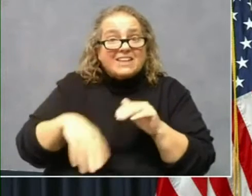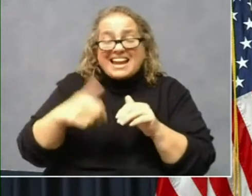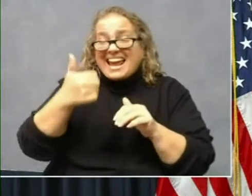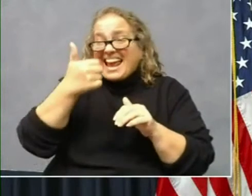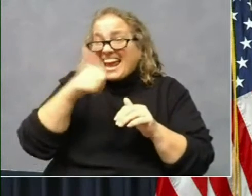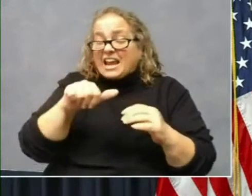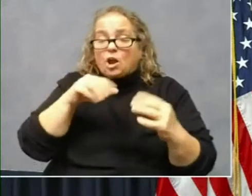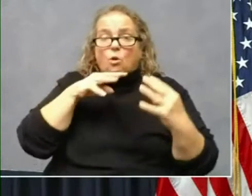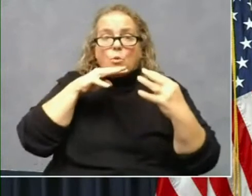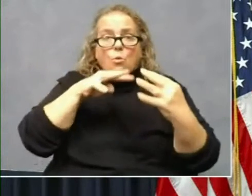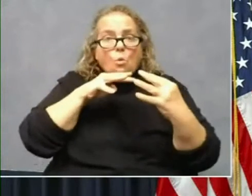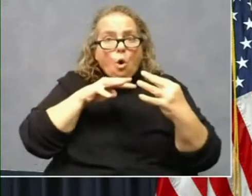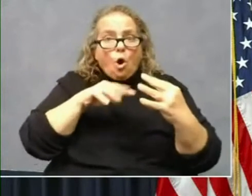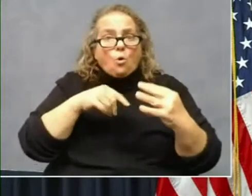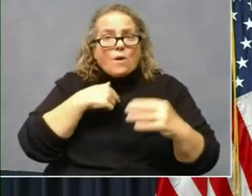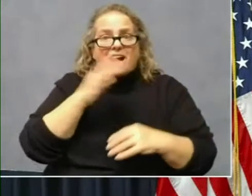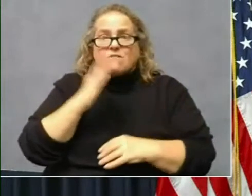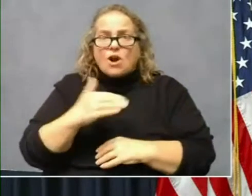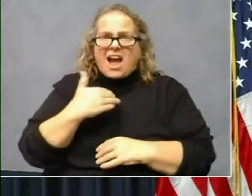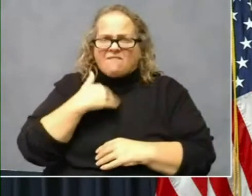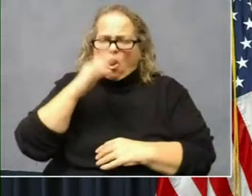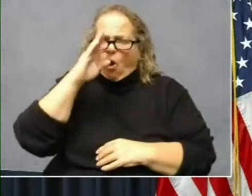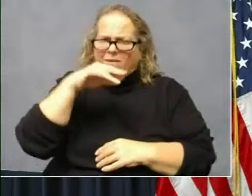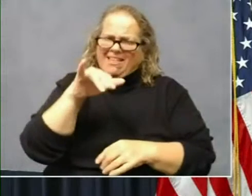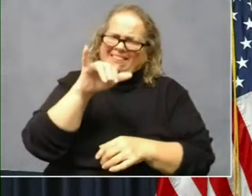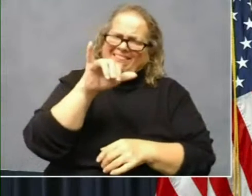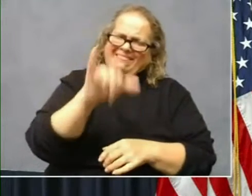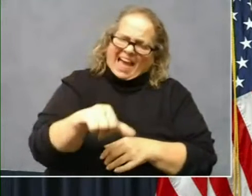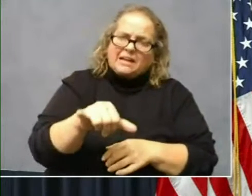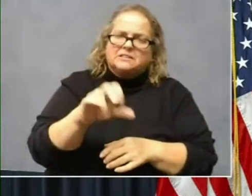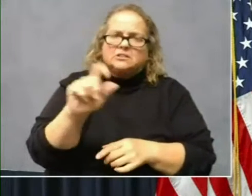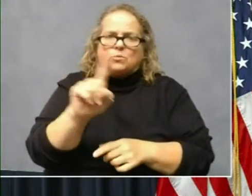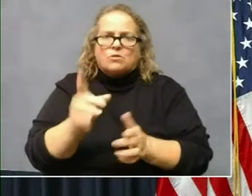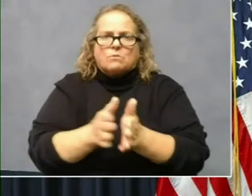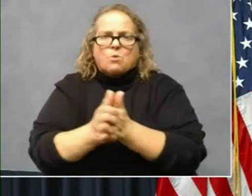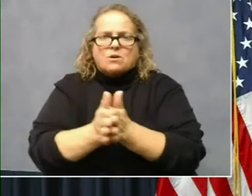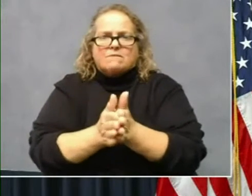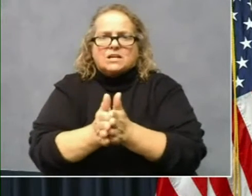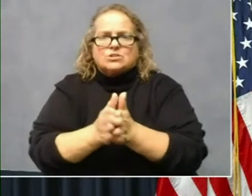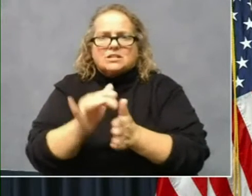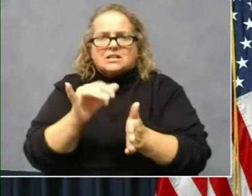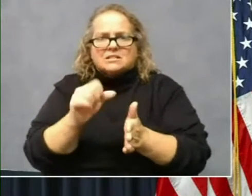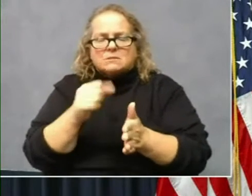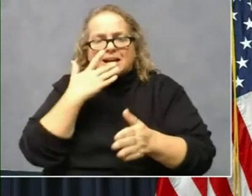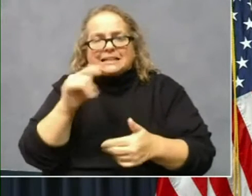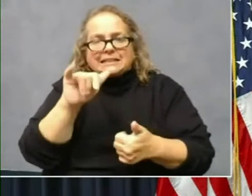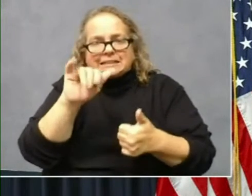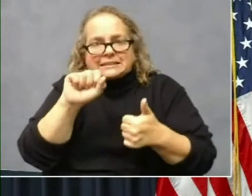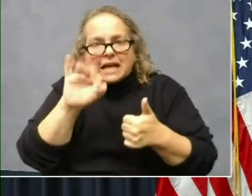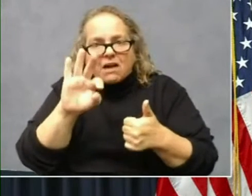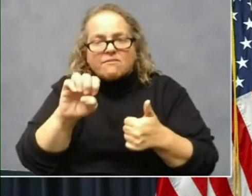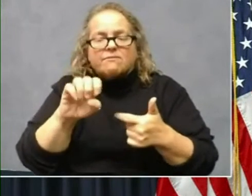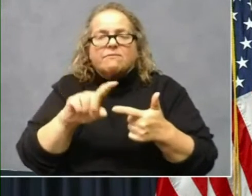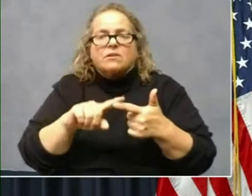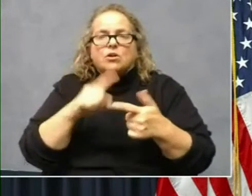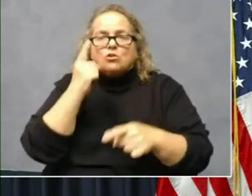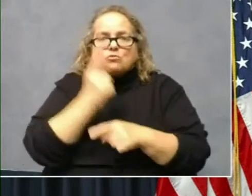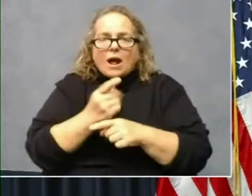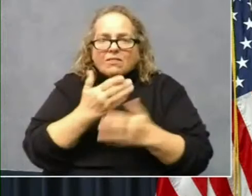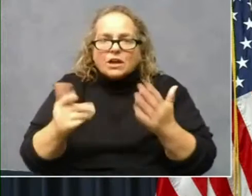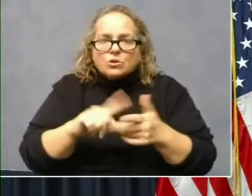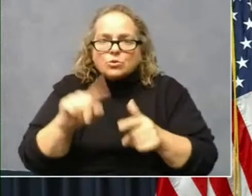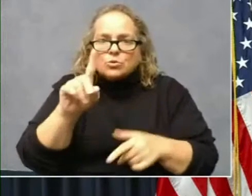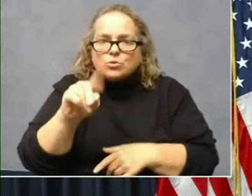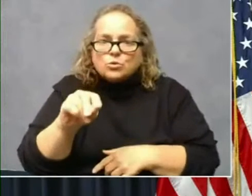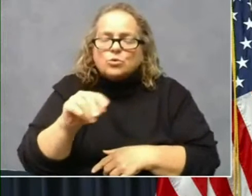in. So I would hope people will get it because it looks like it's safe. It's the right thing to do. And at